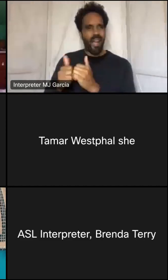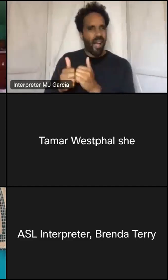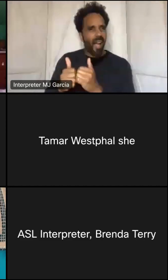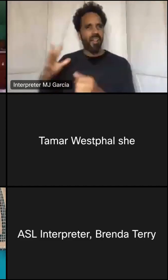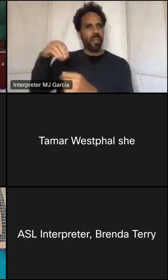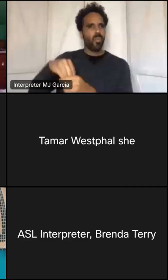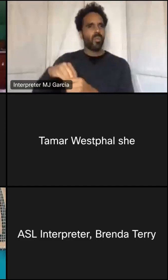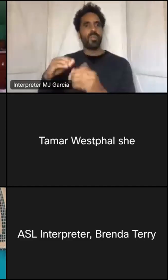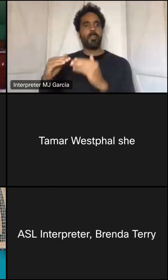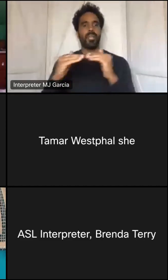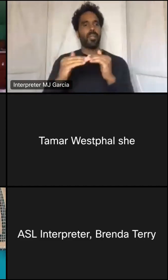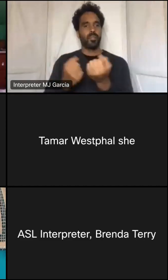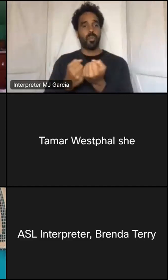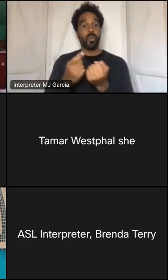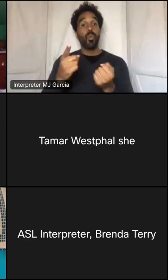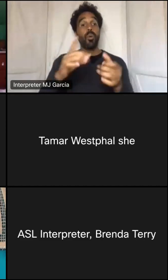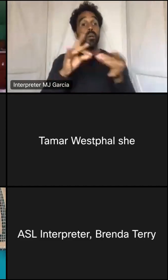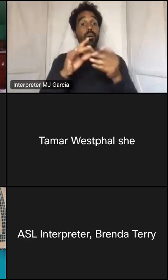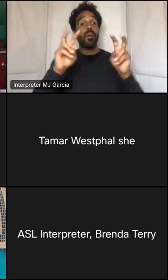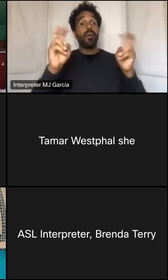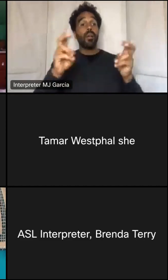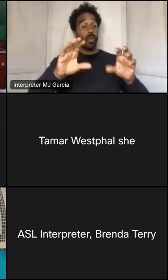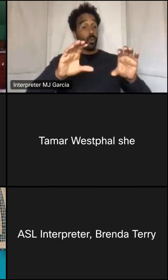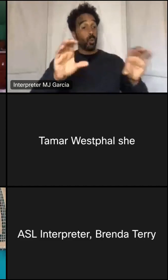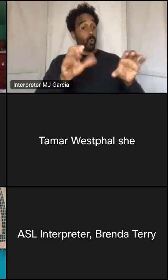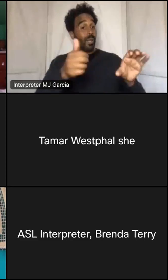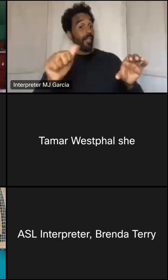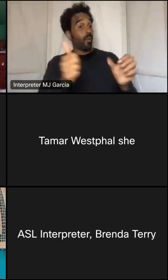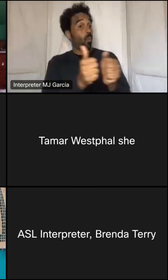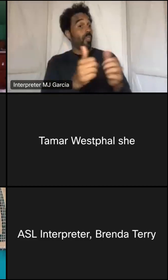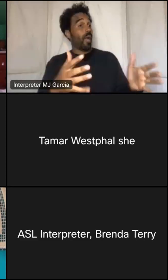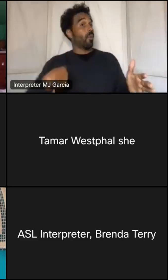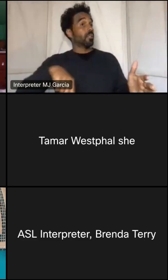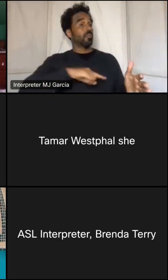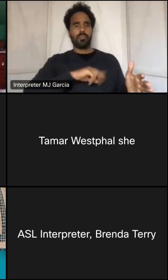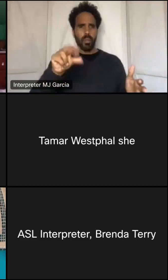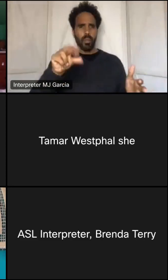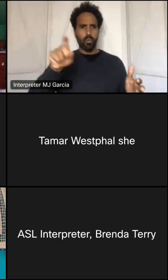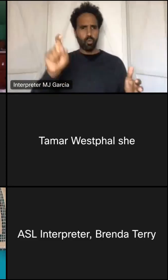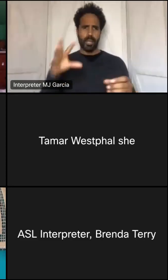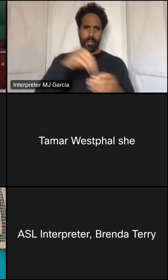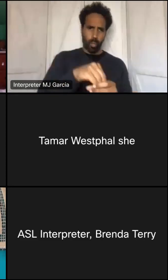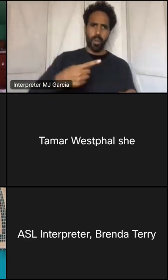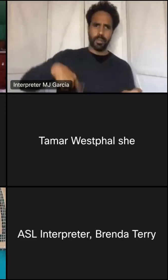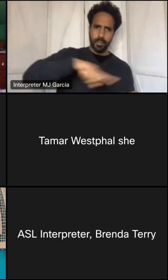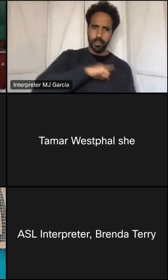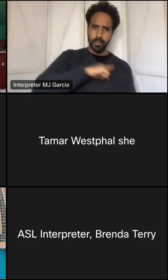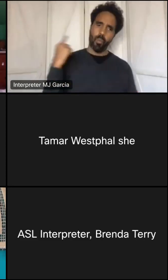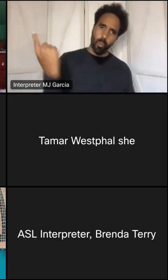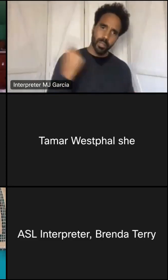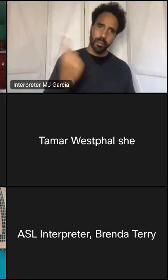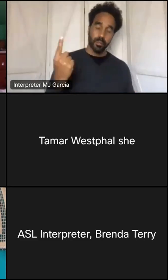us without us and how important it is to kind of lay all that out and to talk about it and to think